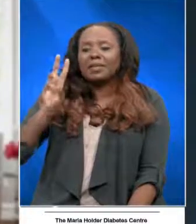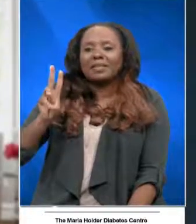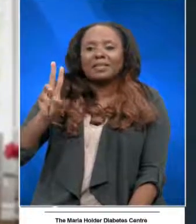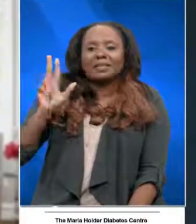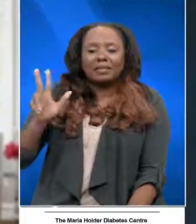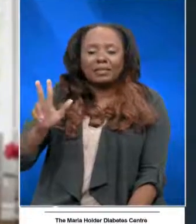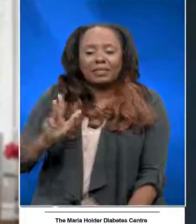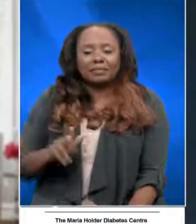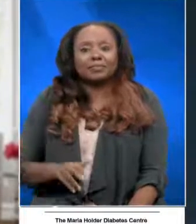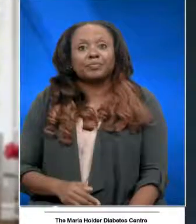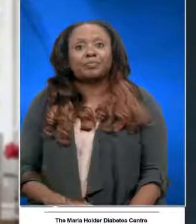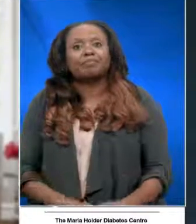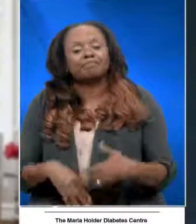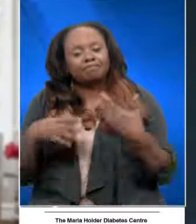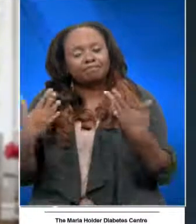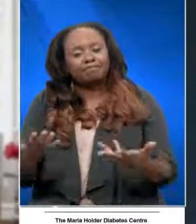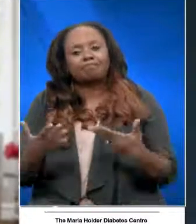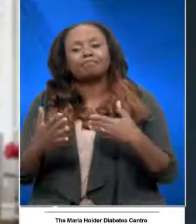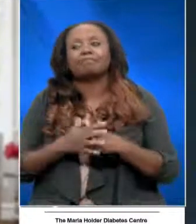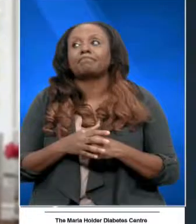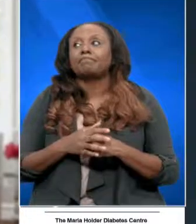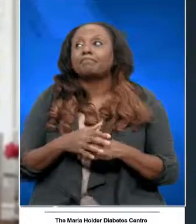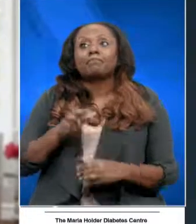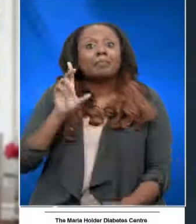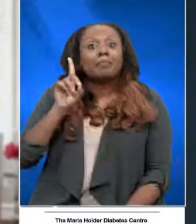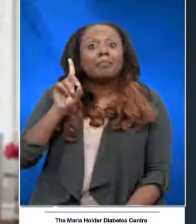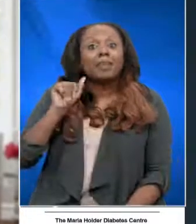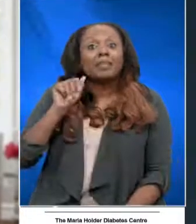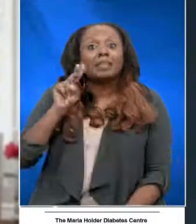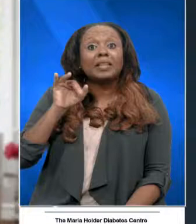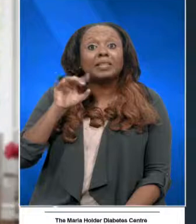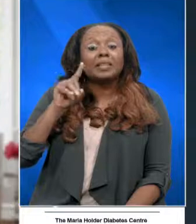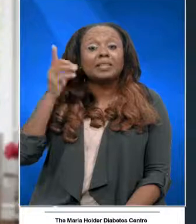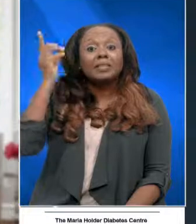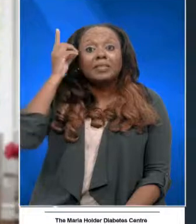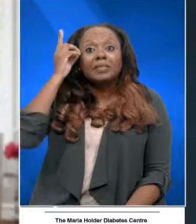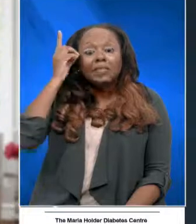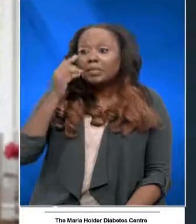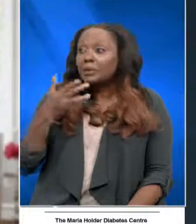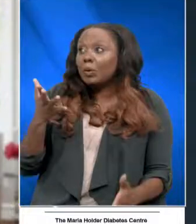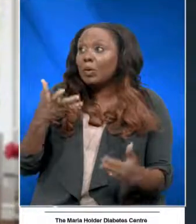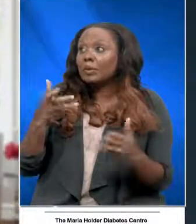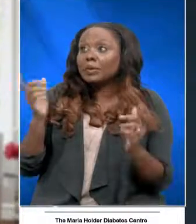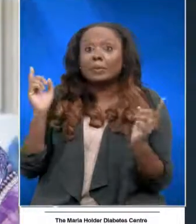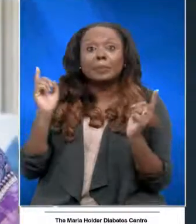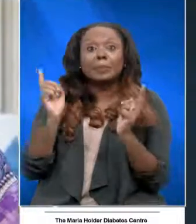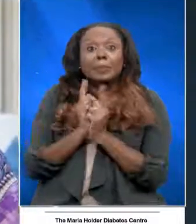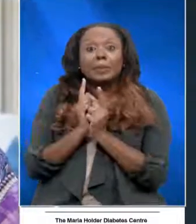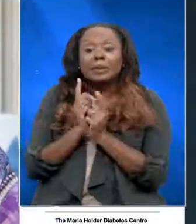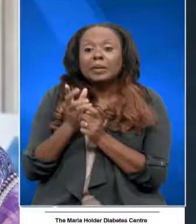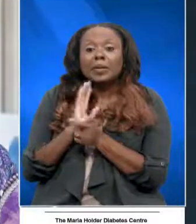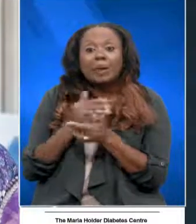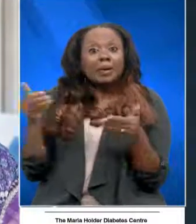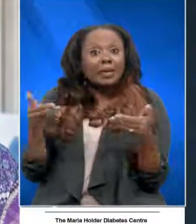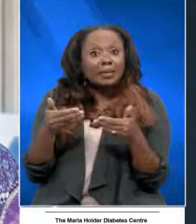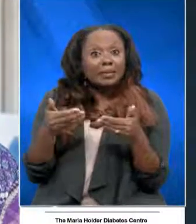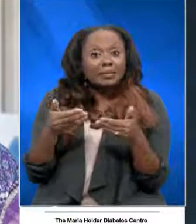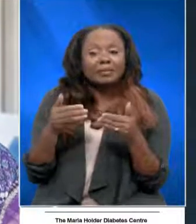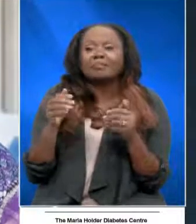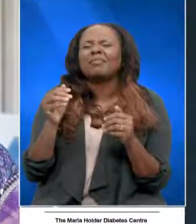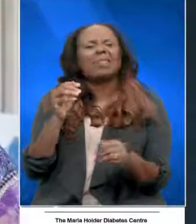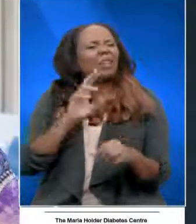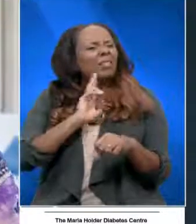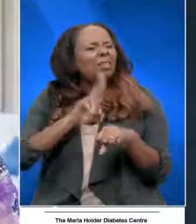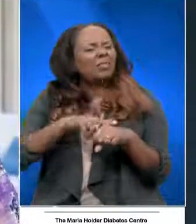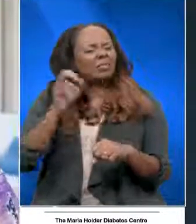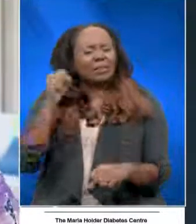228-5563. So, David, would you like us to meet our guest, meet Marianne? Of course, because this is